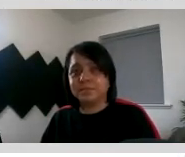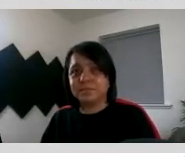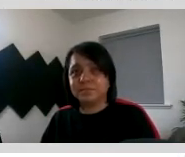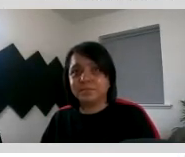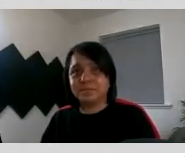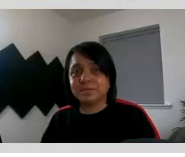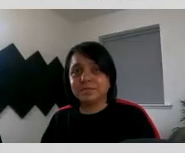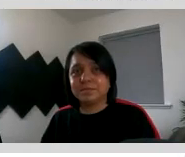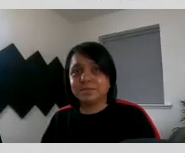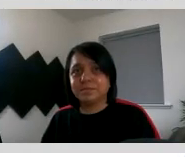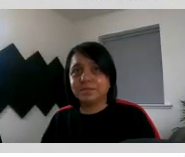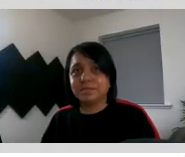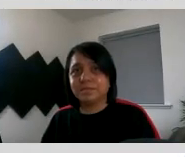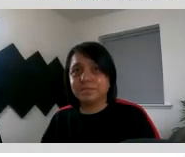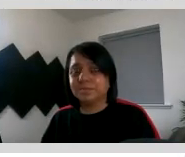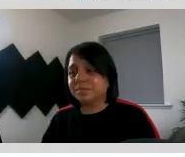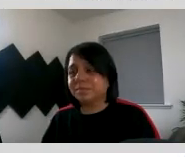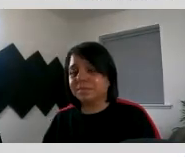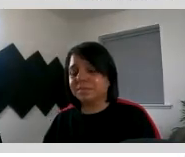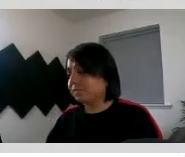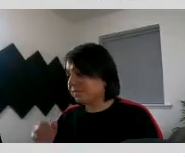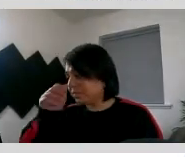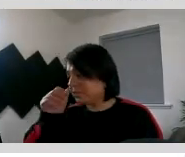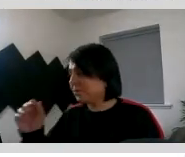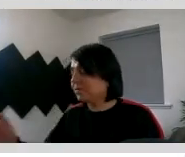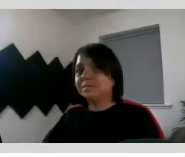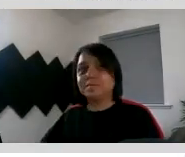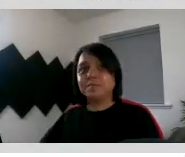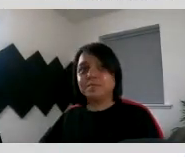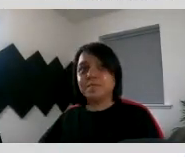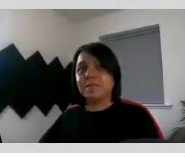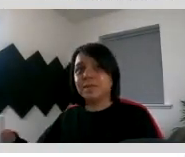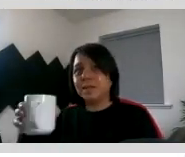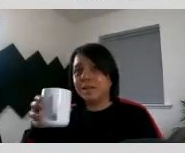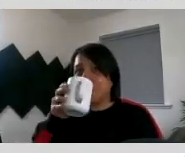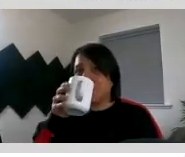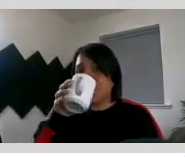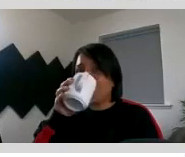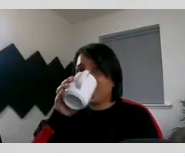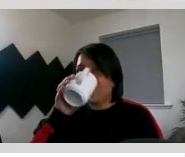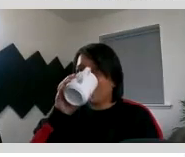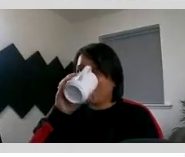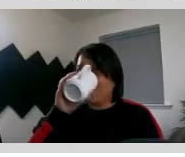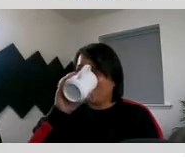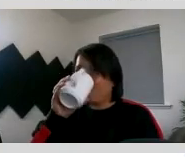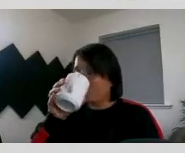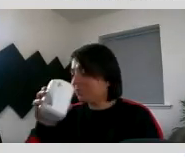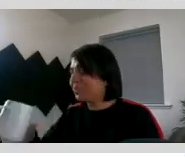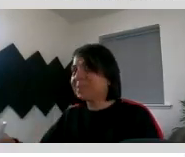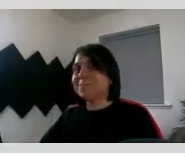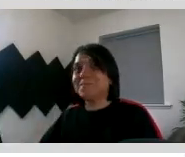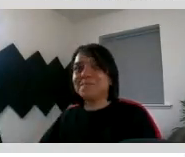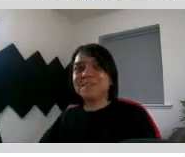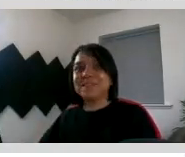British people. And when you come for the first time, you'll be wondering, like, where's the Muzungu? But no, there's all